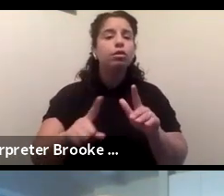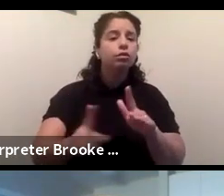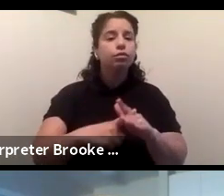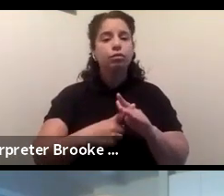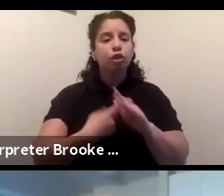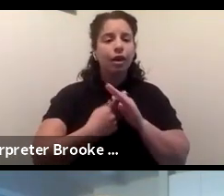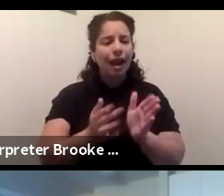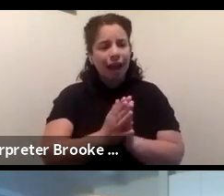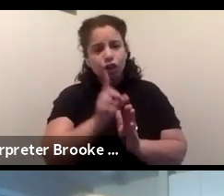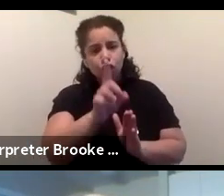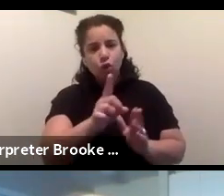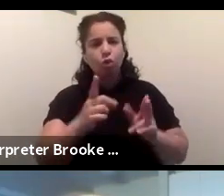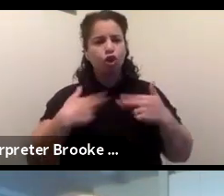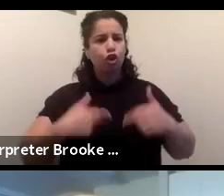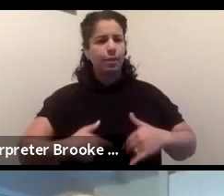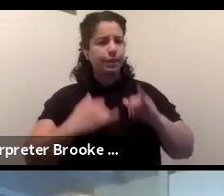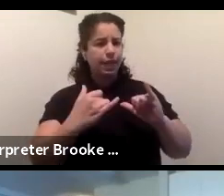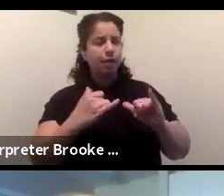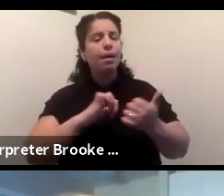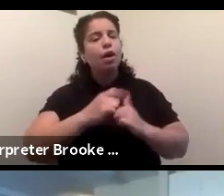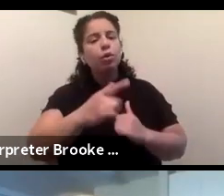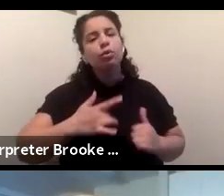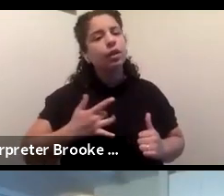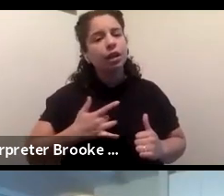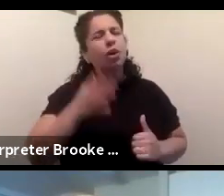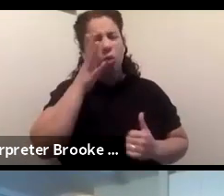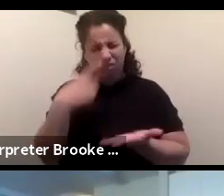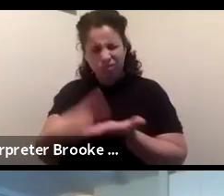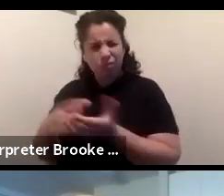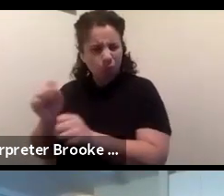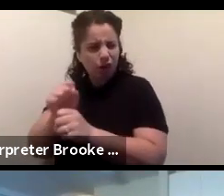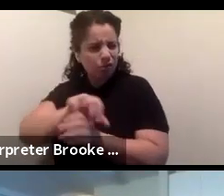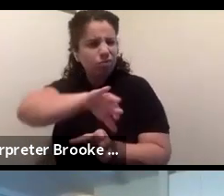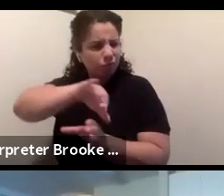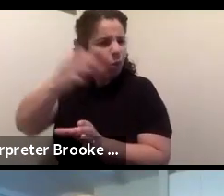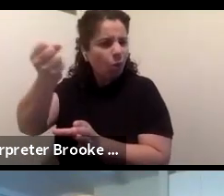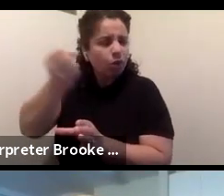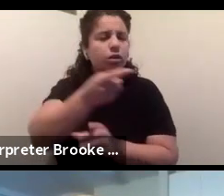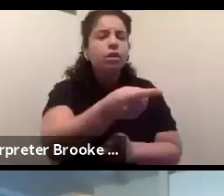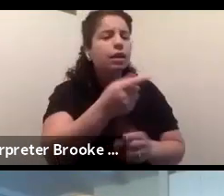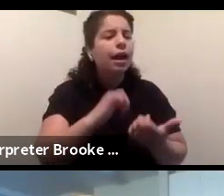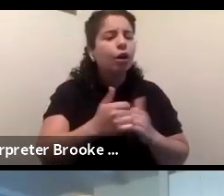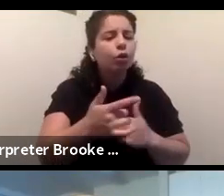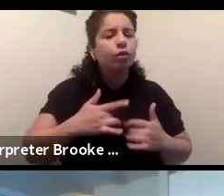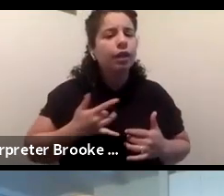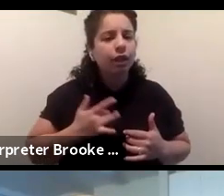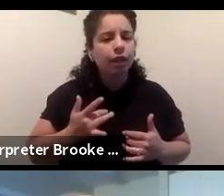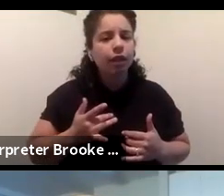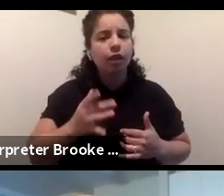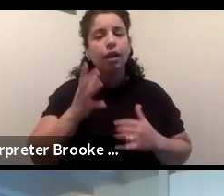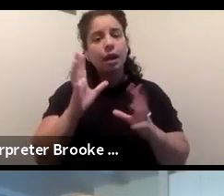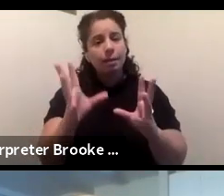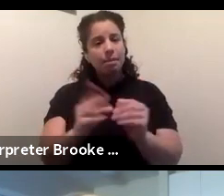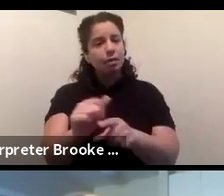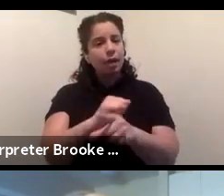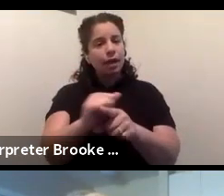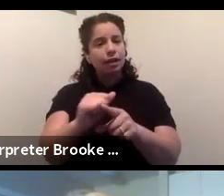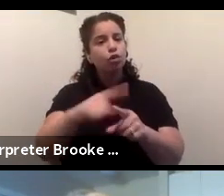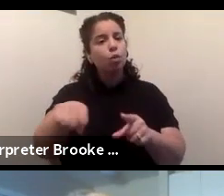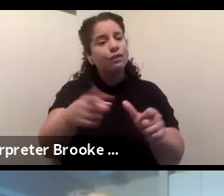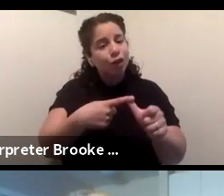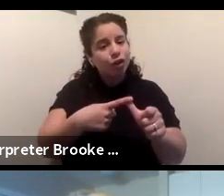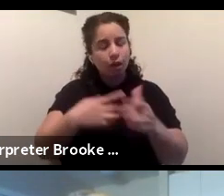being? Before we transition into like, this is the work stuff that we're doing. Having a meeting practice that allowed people to take care of their human bodies. Like,